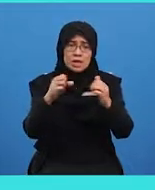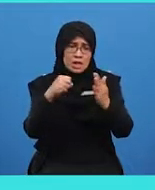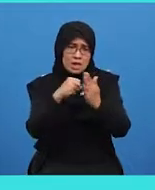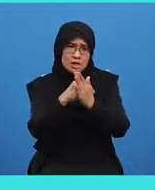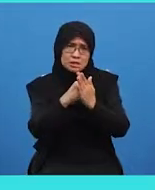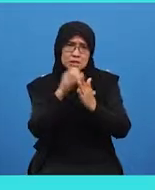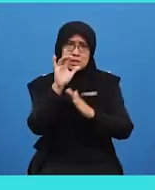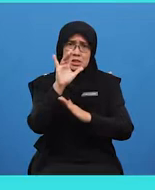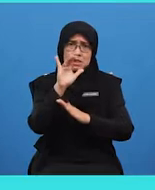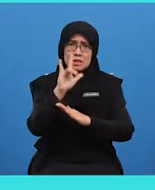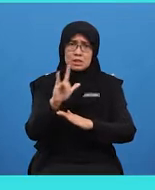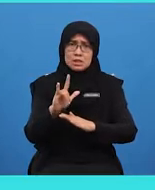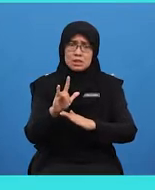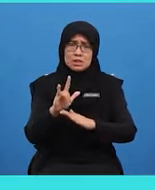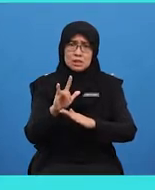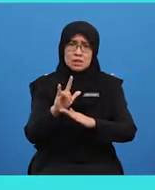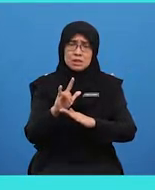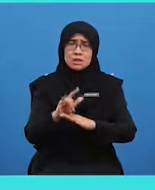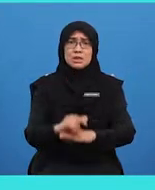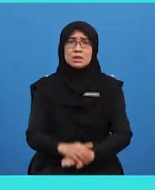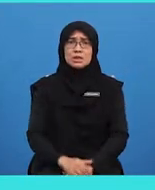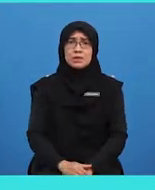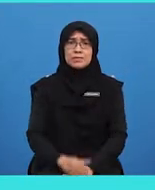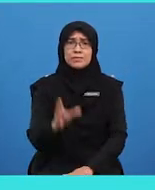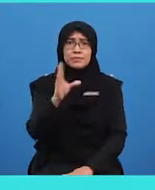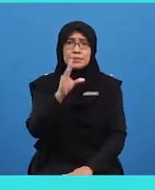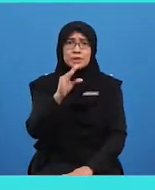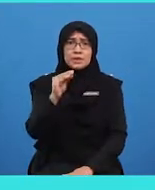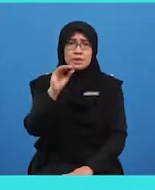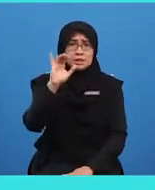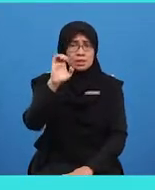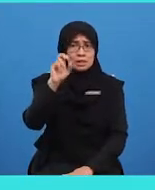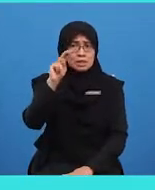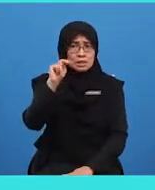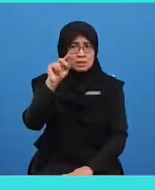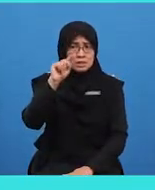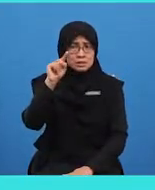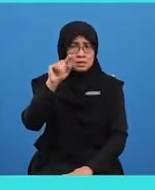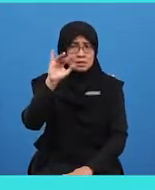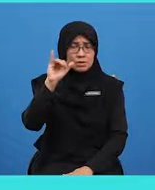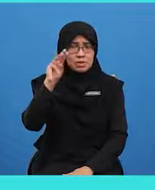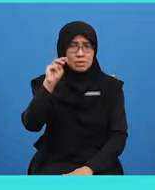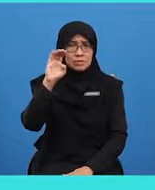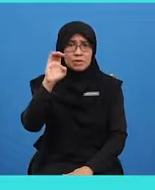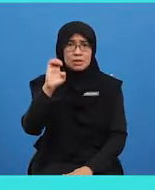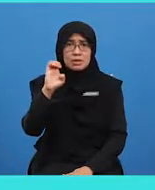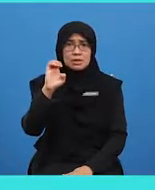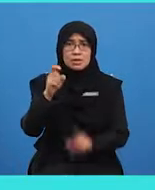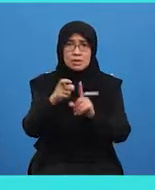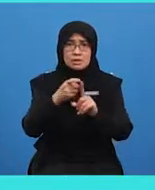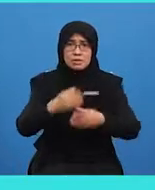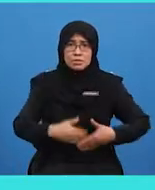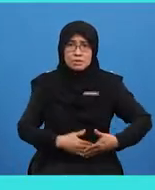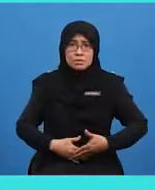with an animal's stomach. And enzyme from the stomach cause the milk to separate